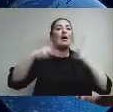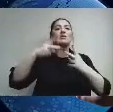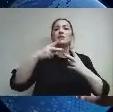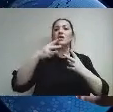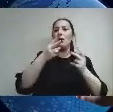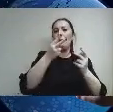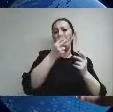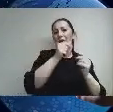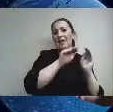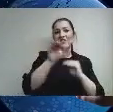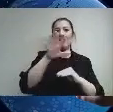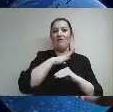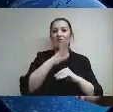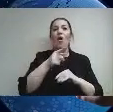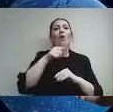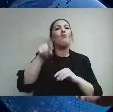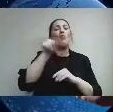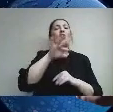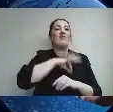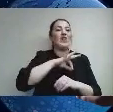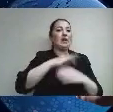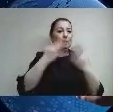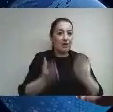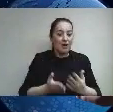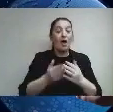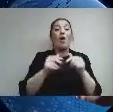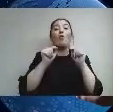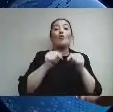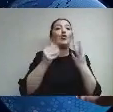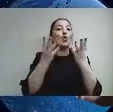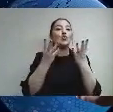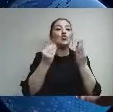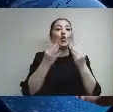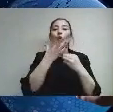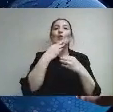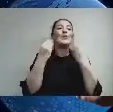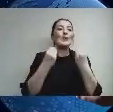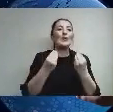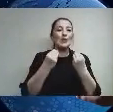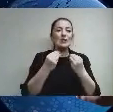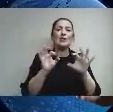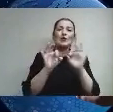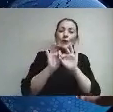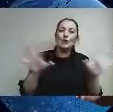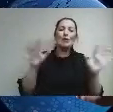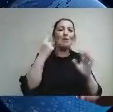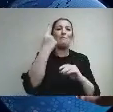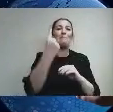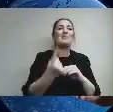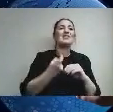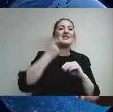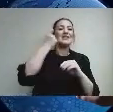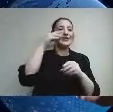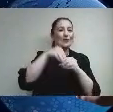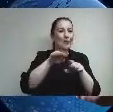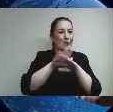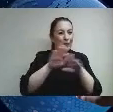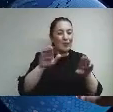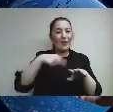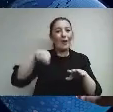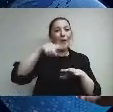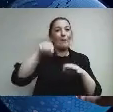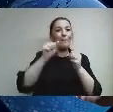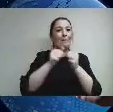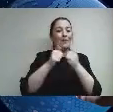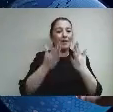a beautiful 1 hour together, and to dear Miss Gonja, Mert, Esra,